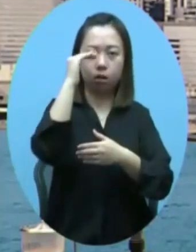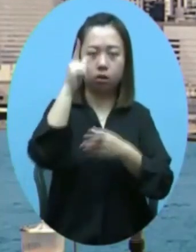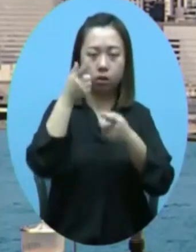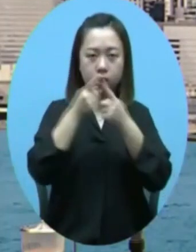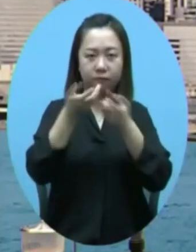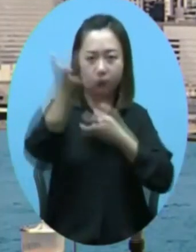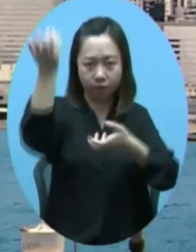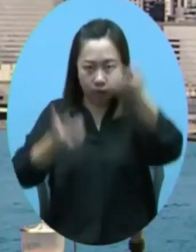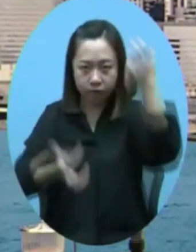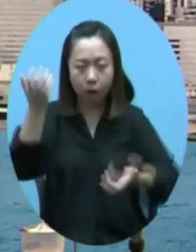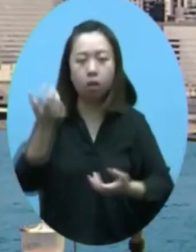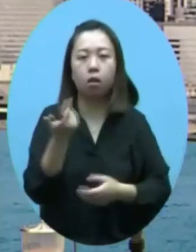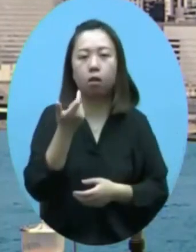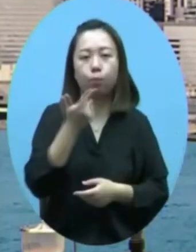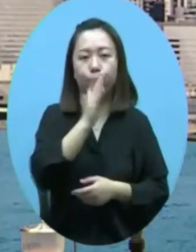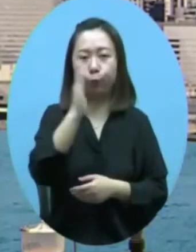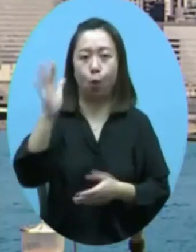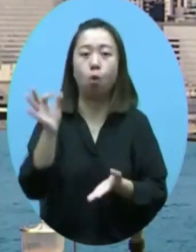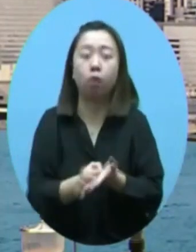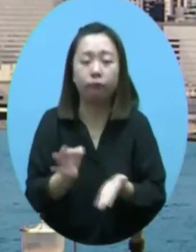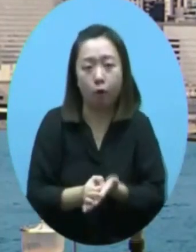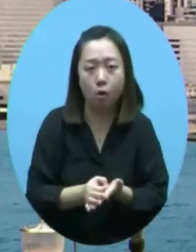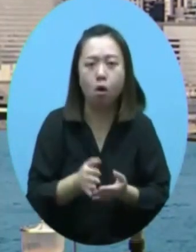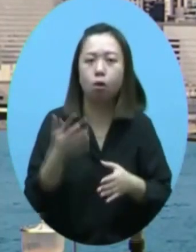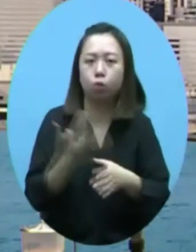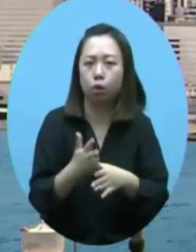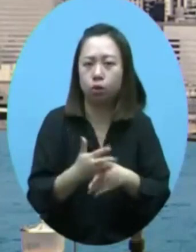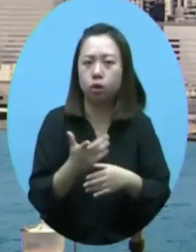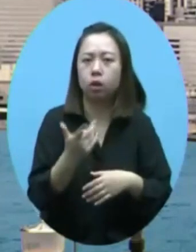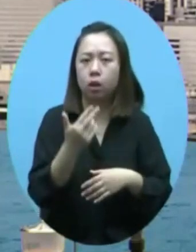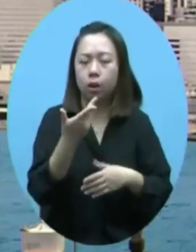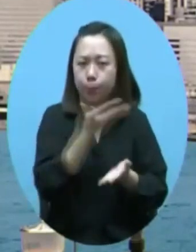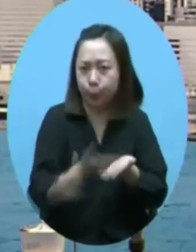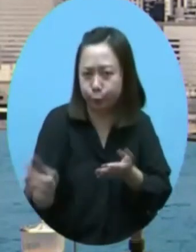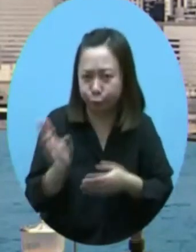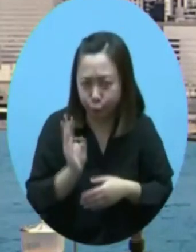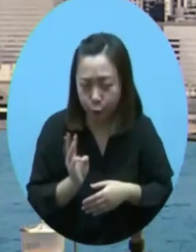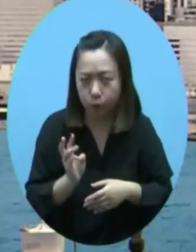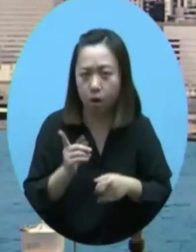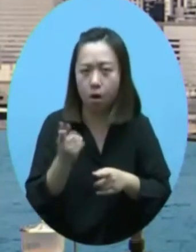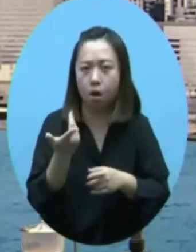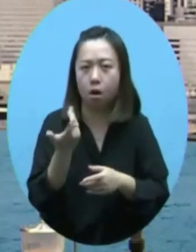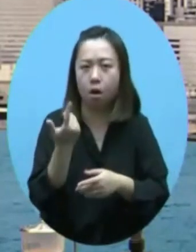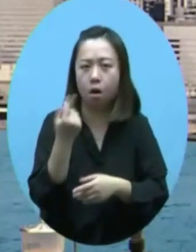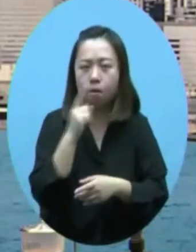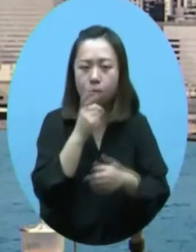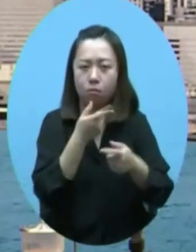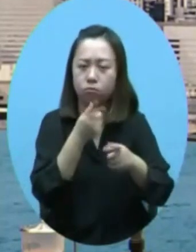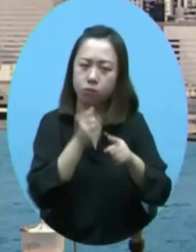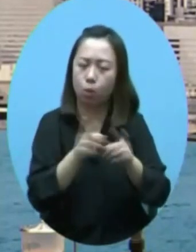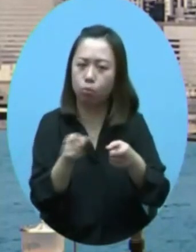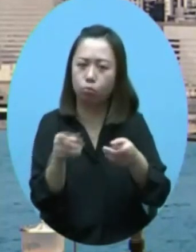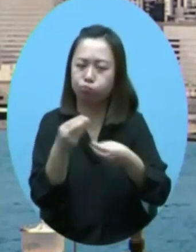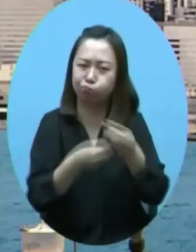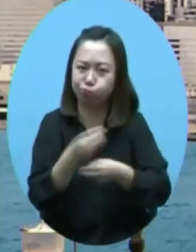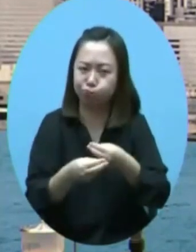the sewage or drainage system that can explain the spread among those units. So